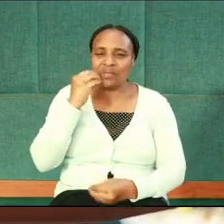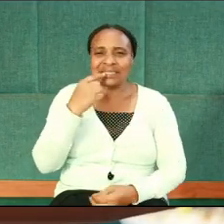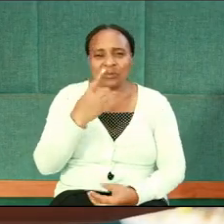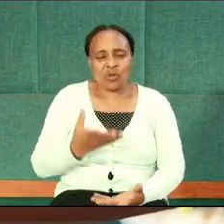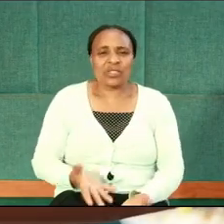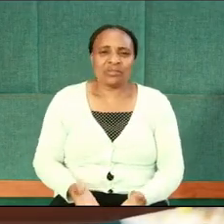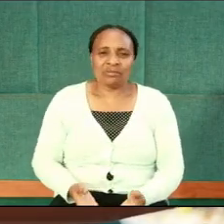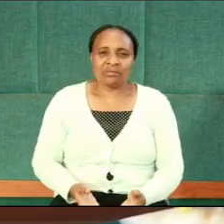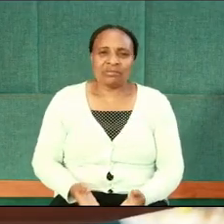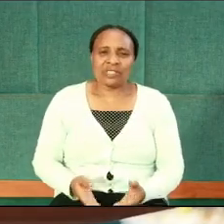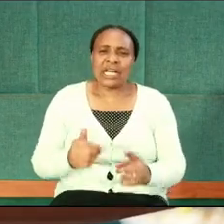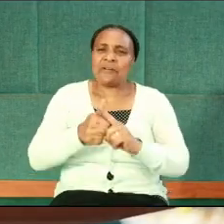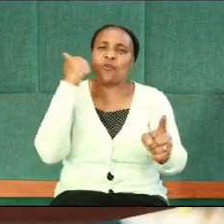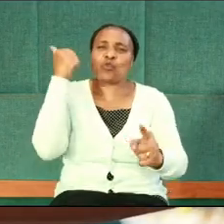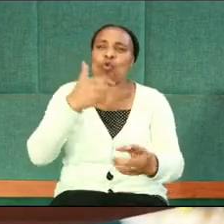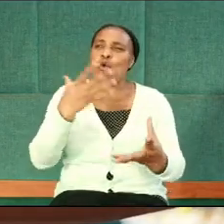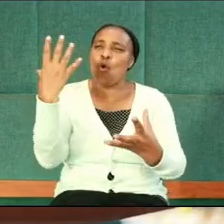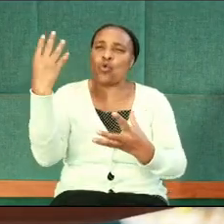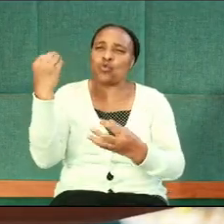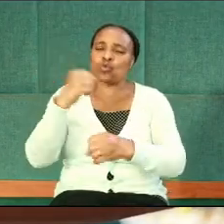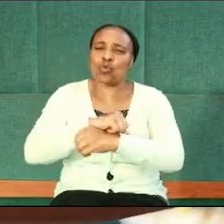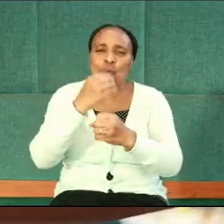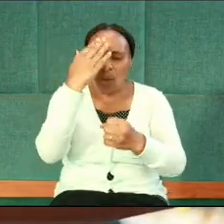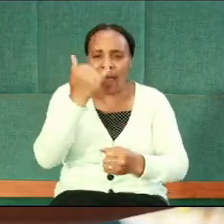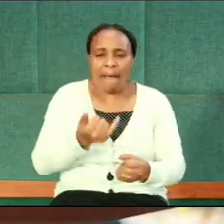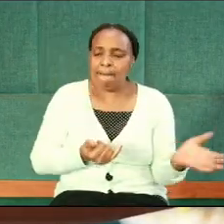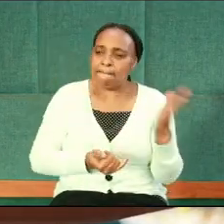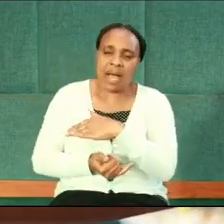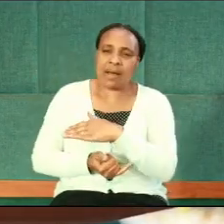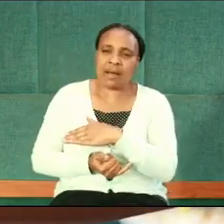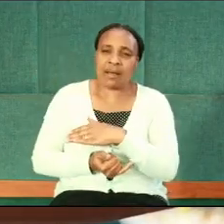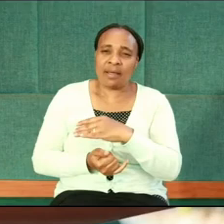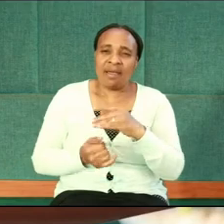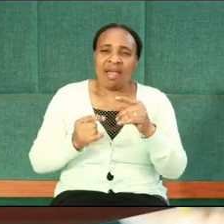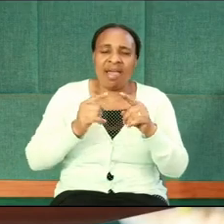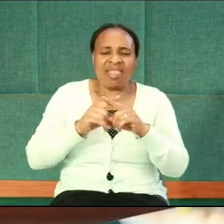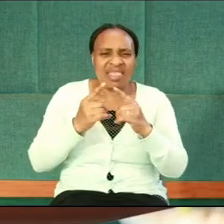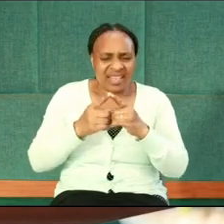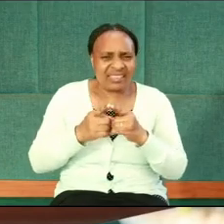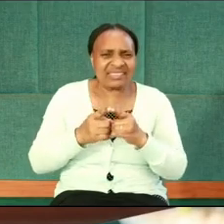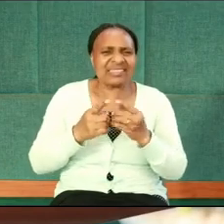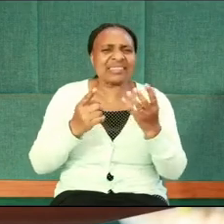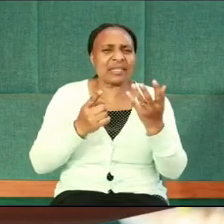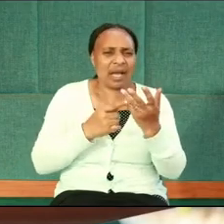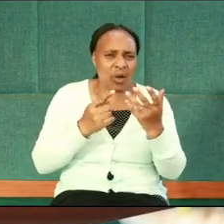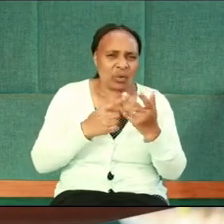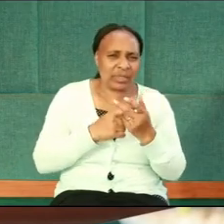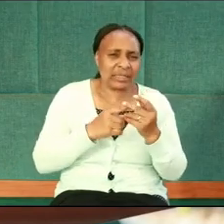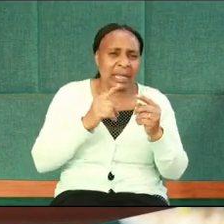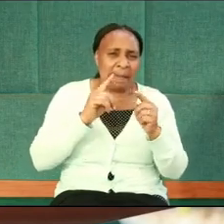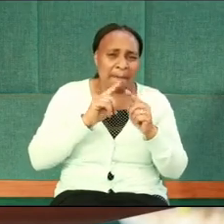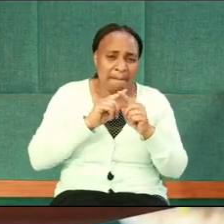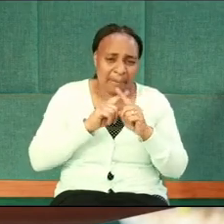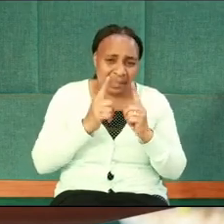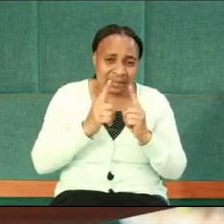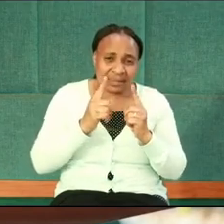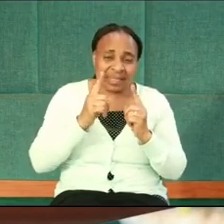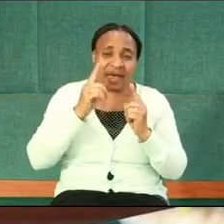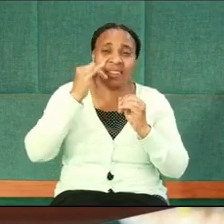no, you are refusing to go to school, so she's taken back. So she kept it. It came to show